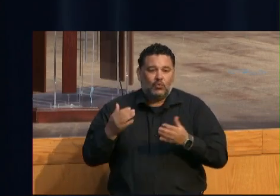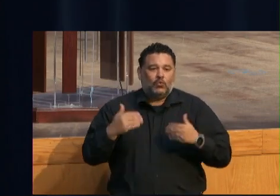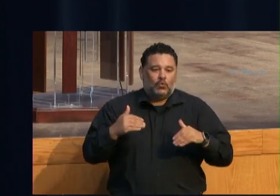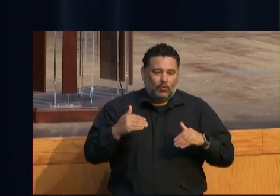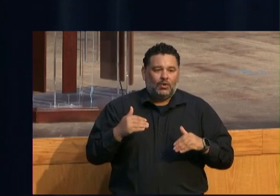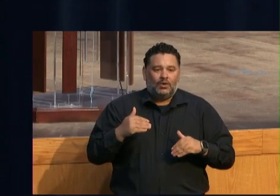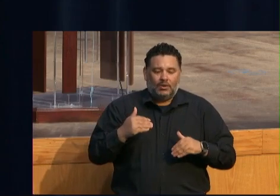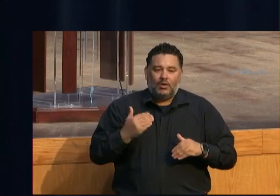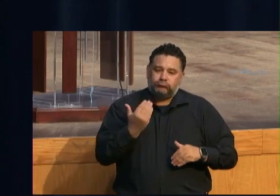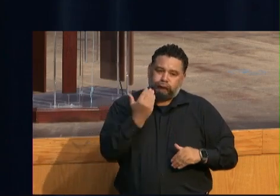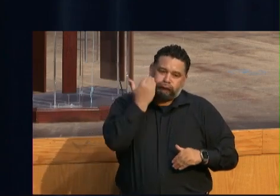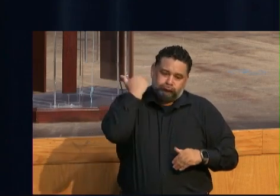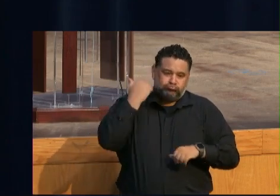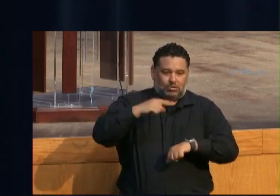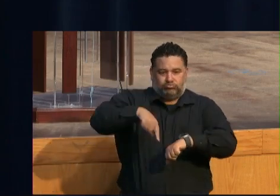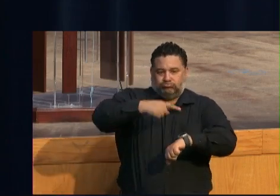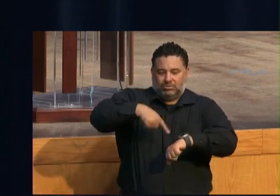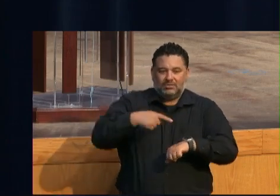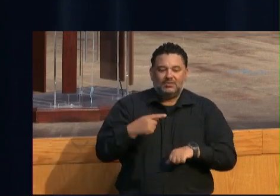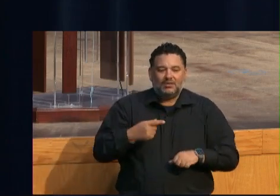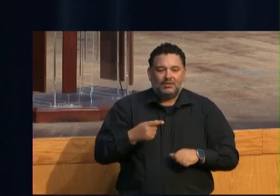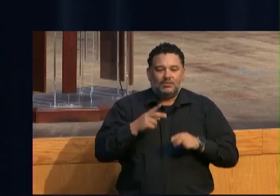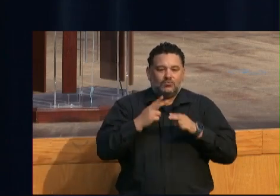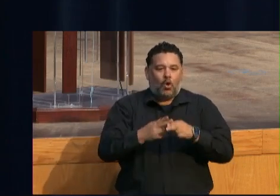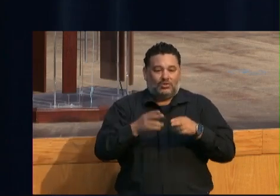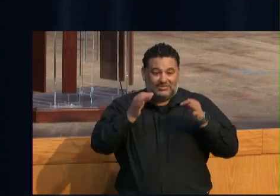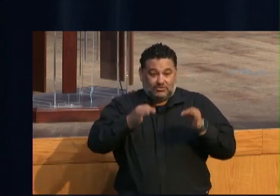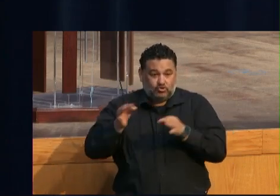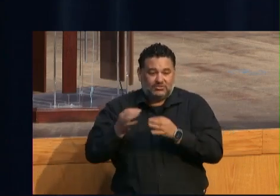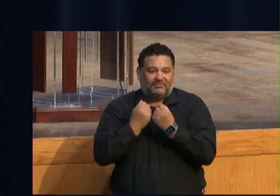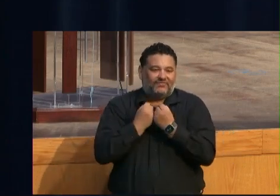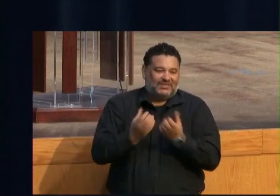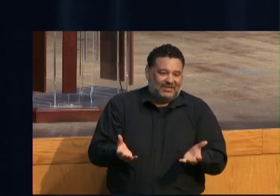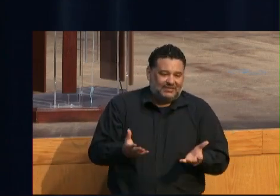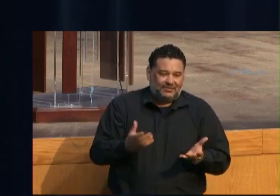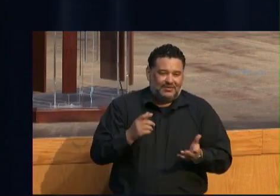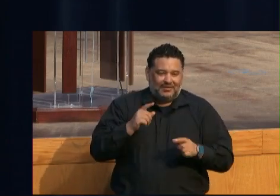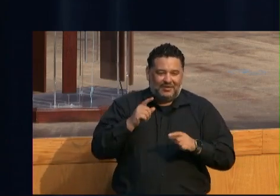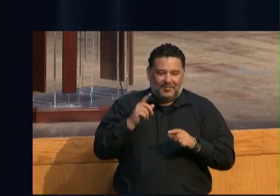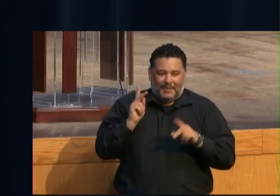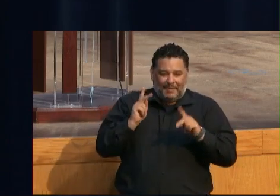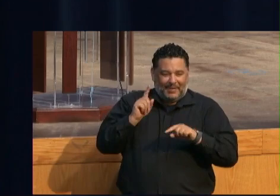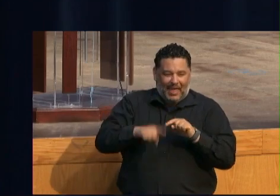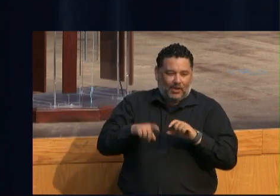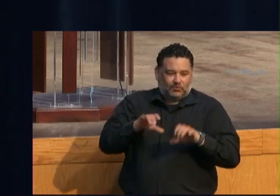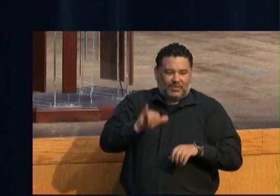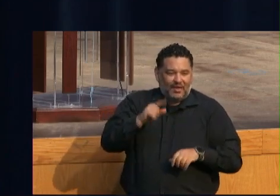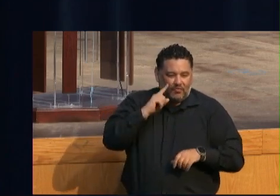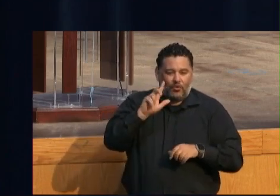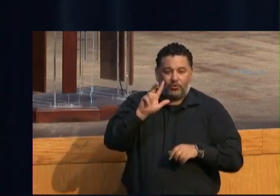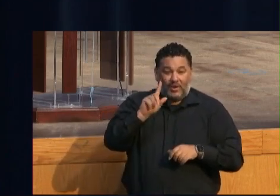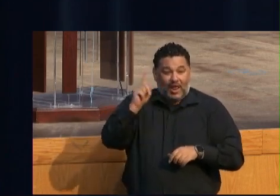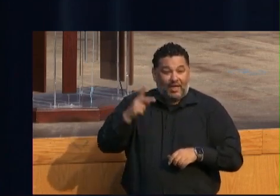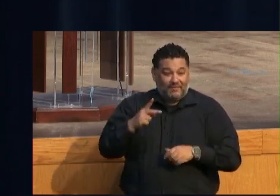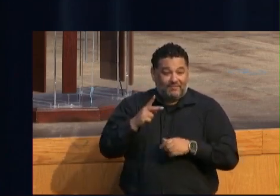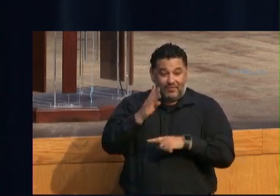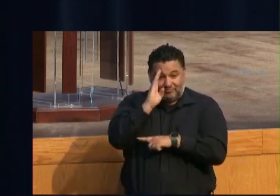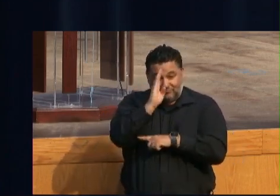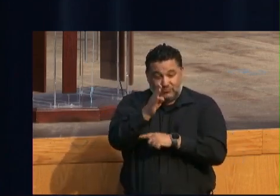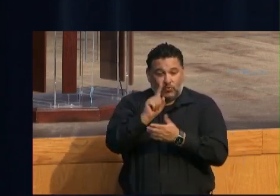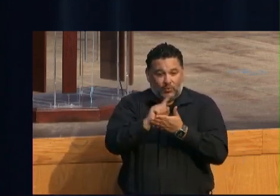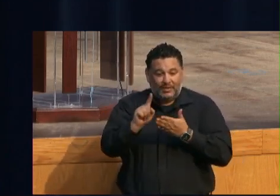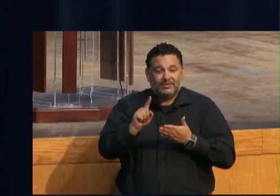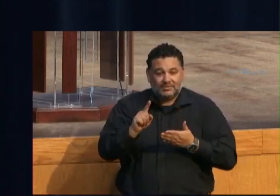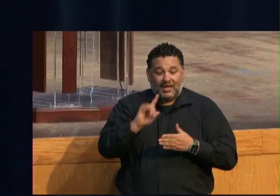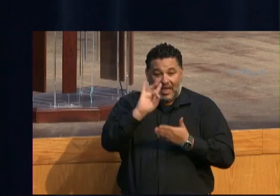extremely exhausting. It's called decision fatigue, and we don't expect people to be able to do this for 3.5 straight weeks, 8-hour days. So we're using AI